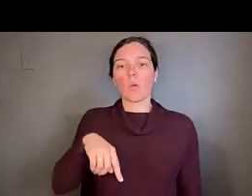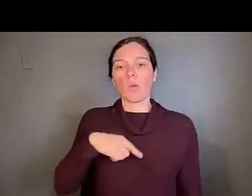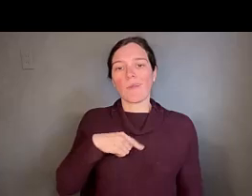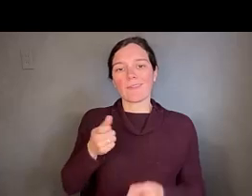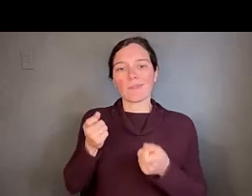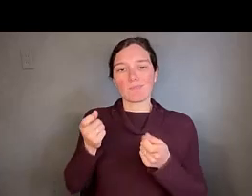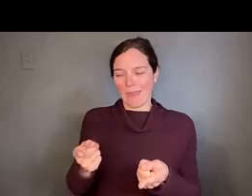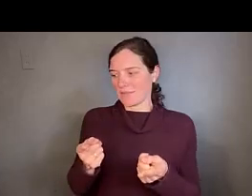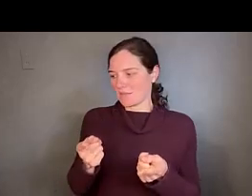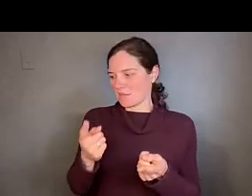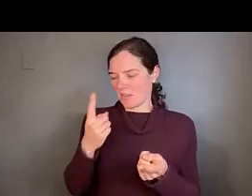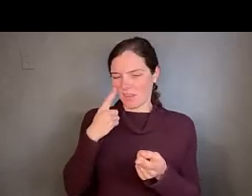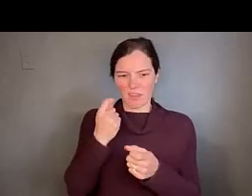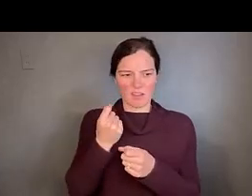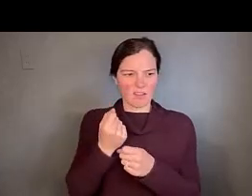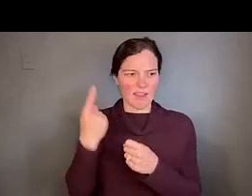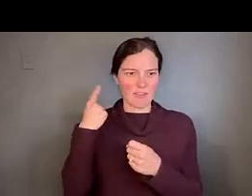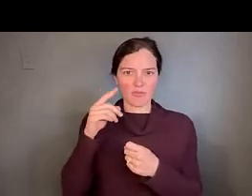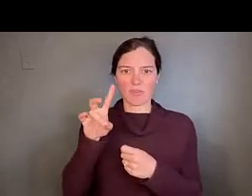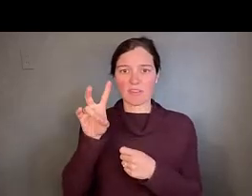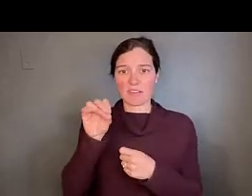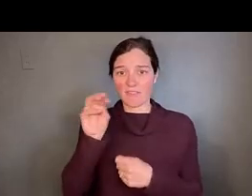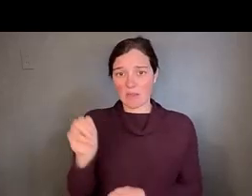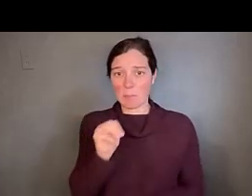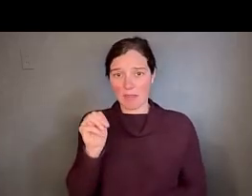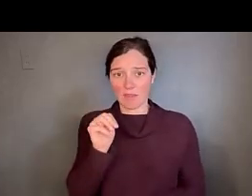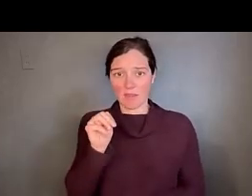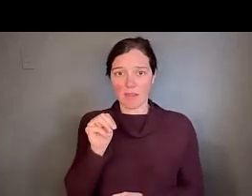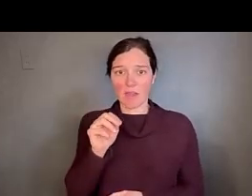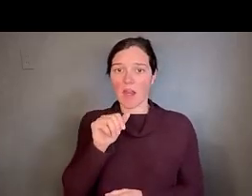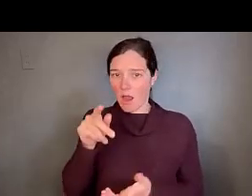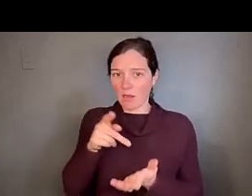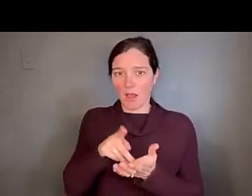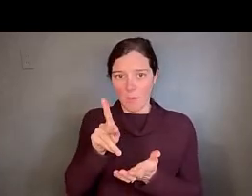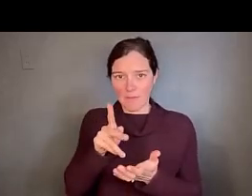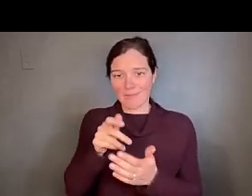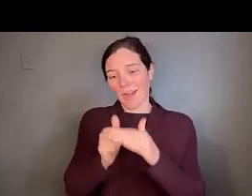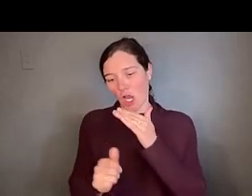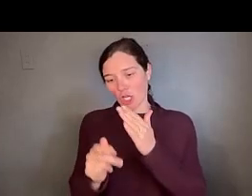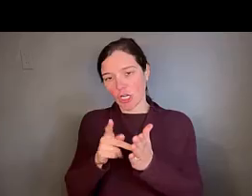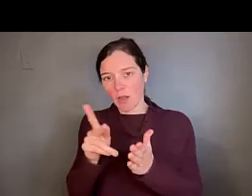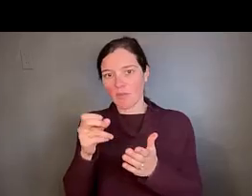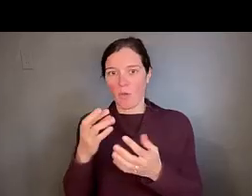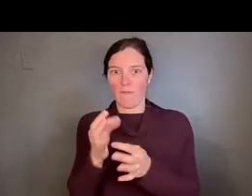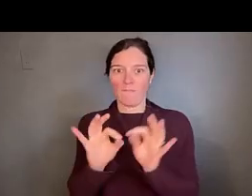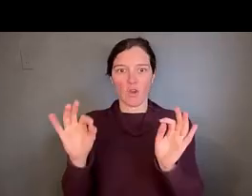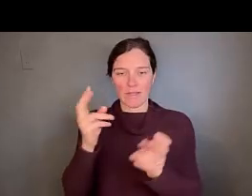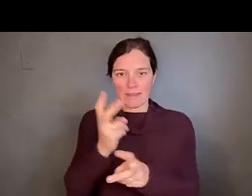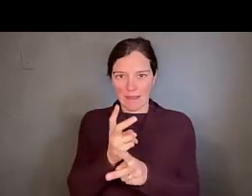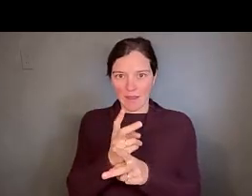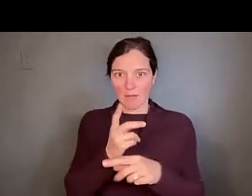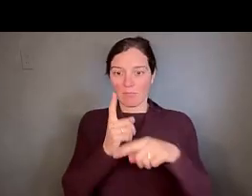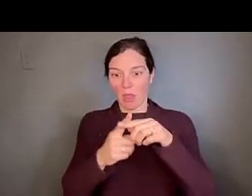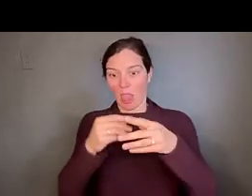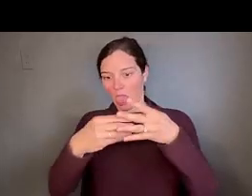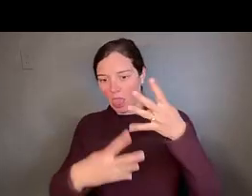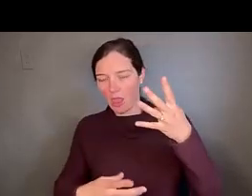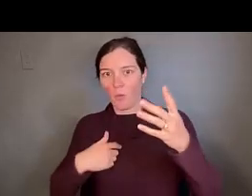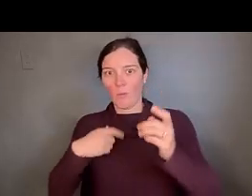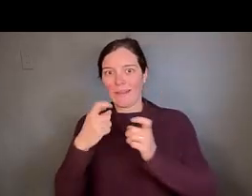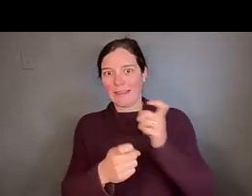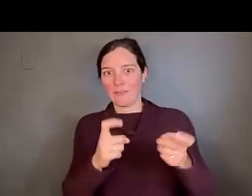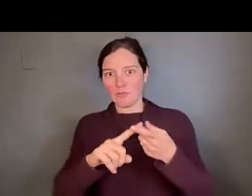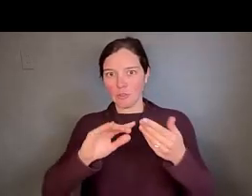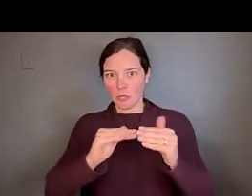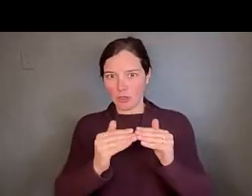spent, I think last year, 70 million in uncompensated, undercompensated, or free care, plus all the other things we give to the